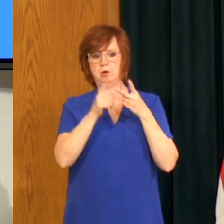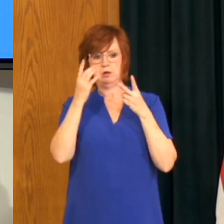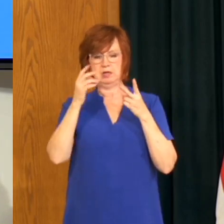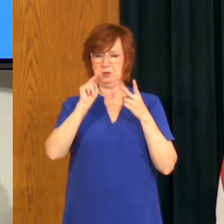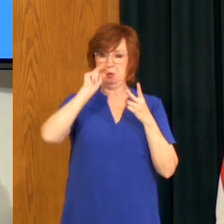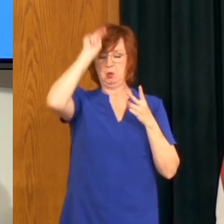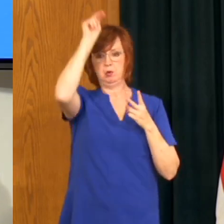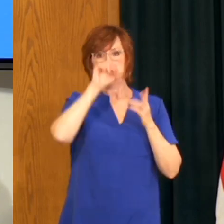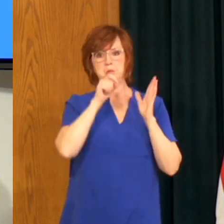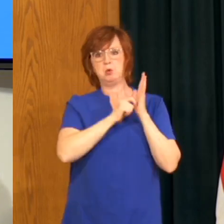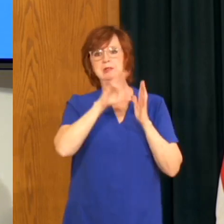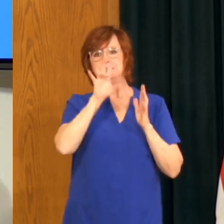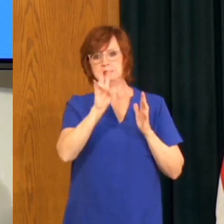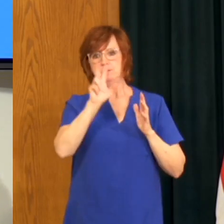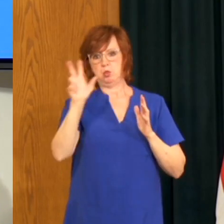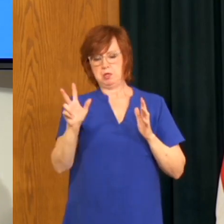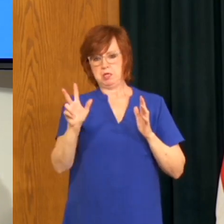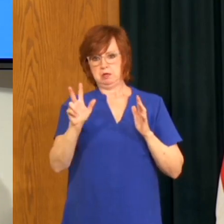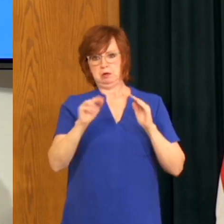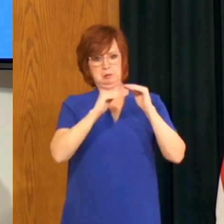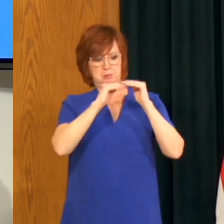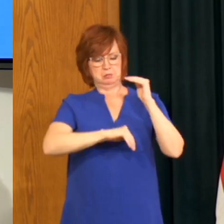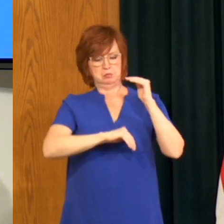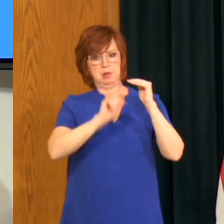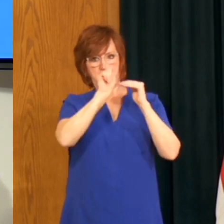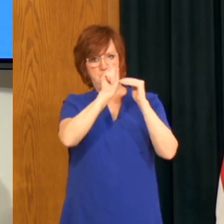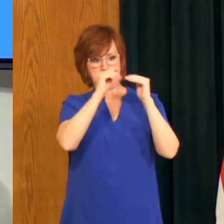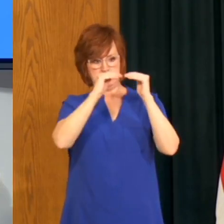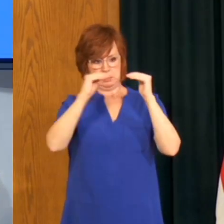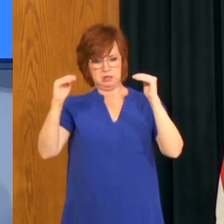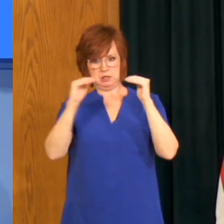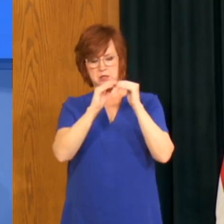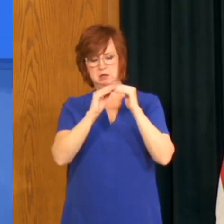it's important that we retain them. And for the north, especially the